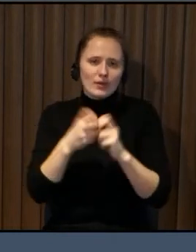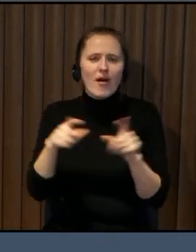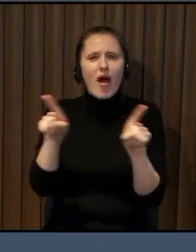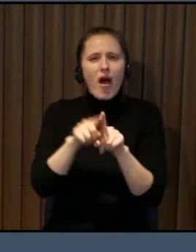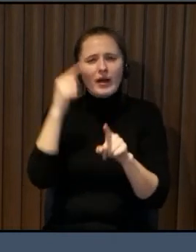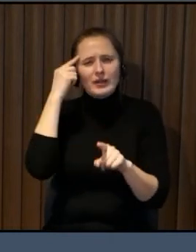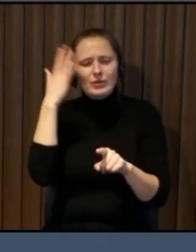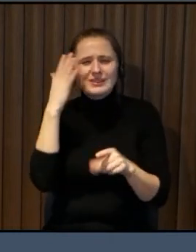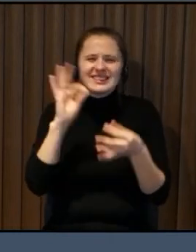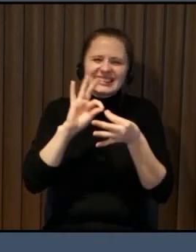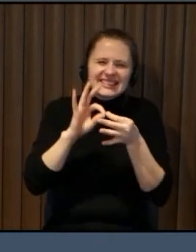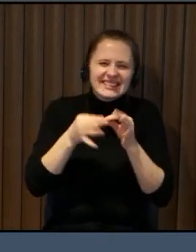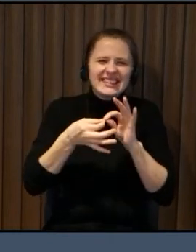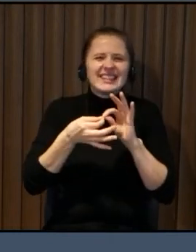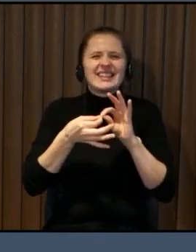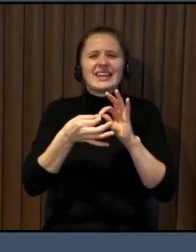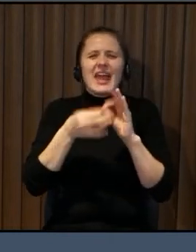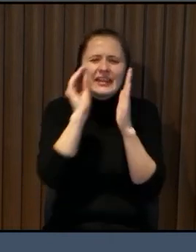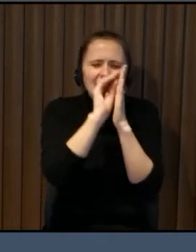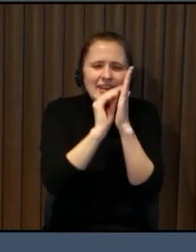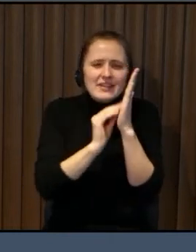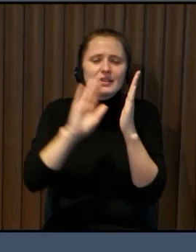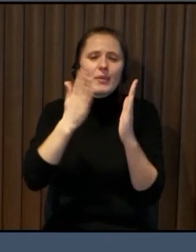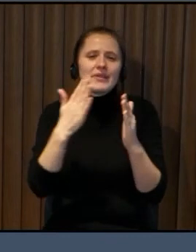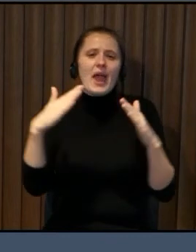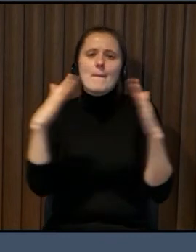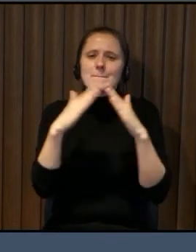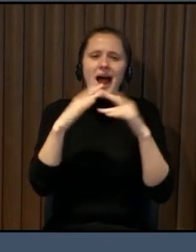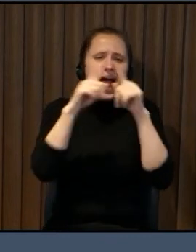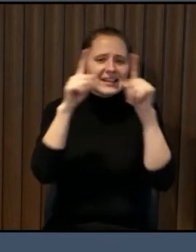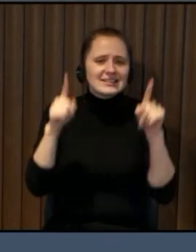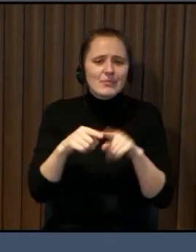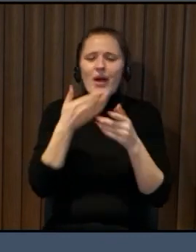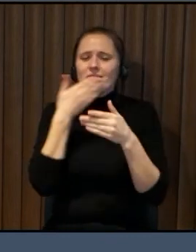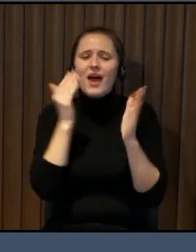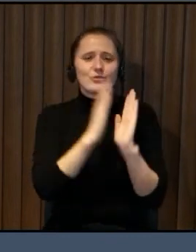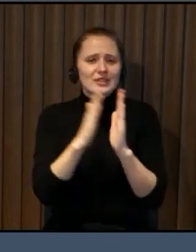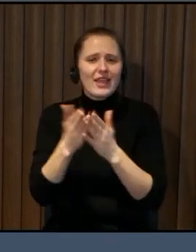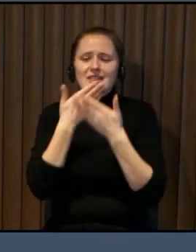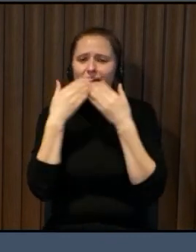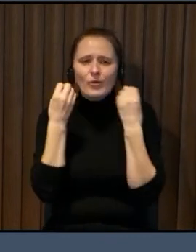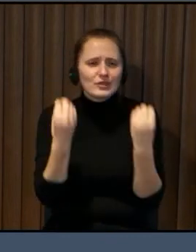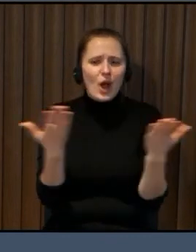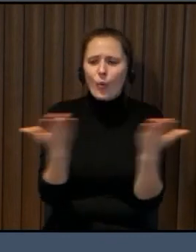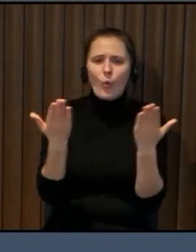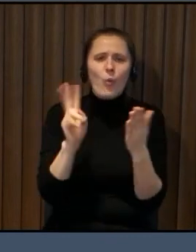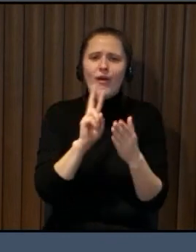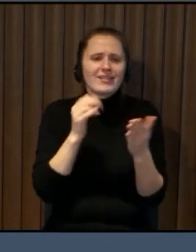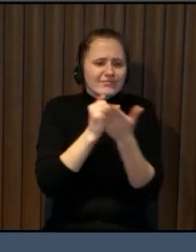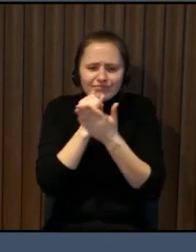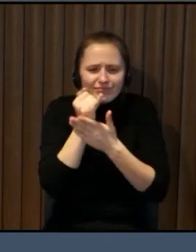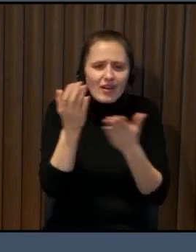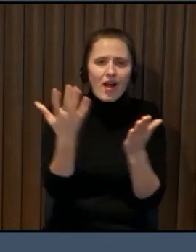creates half of the problems of user interface. And if you have the